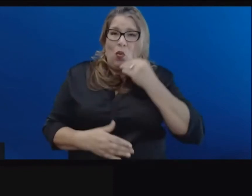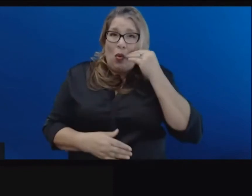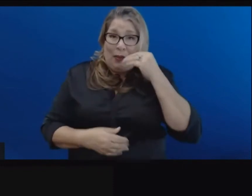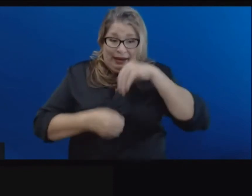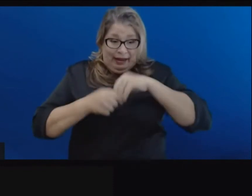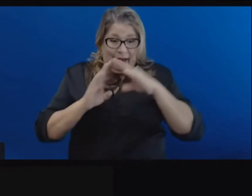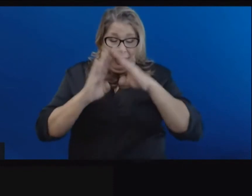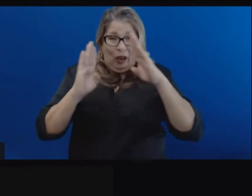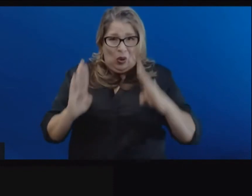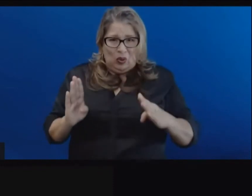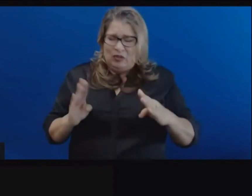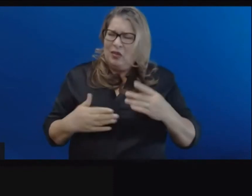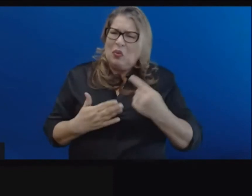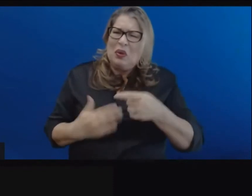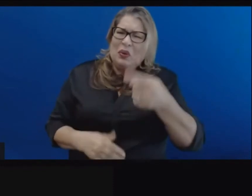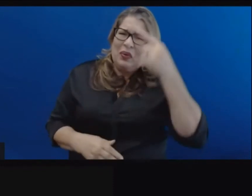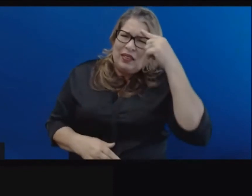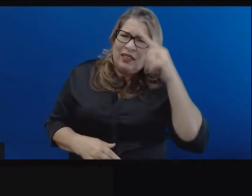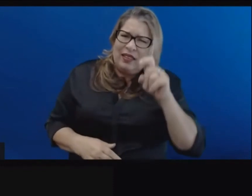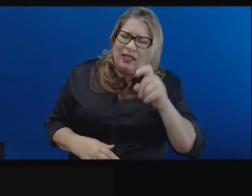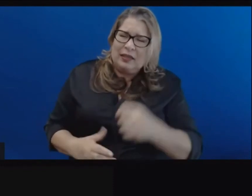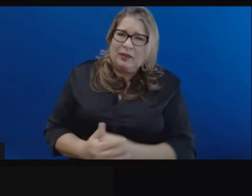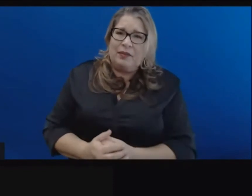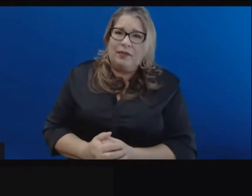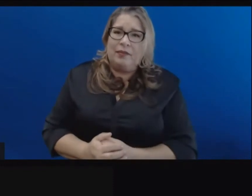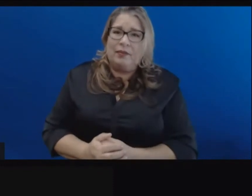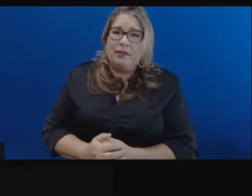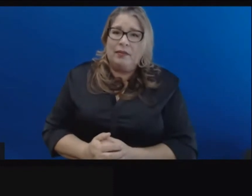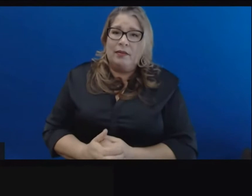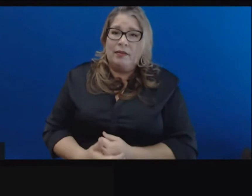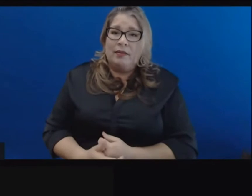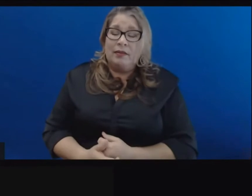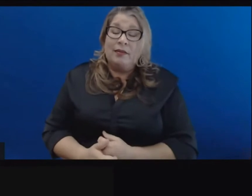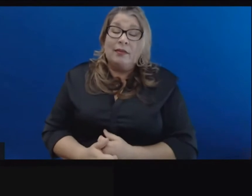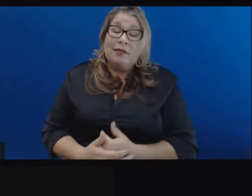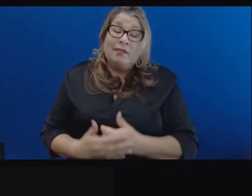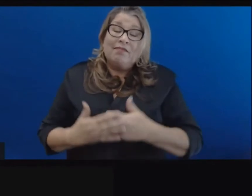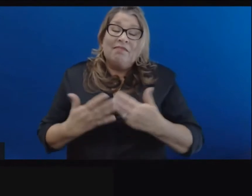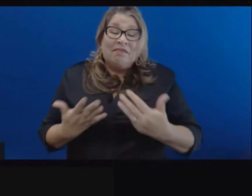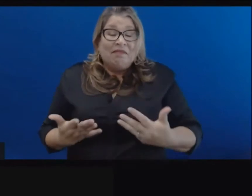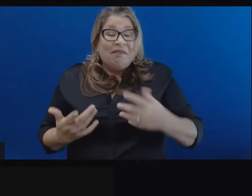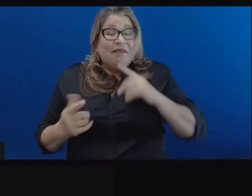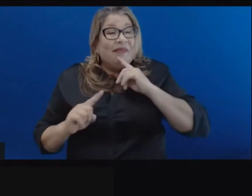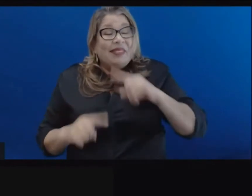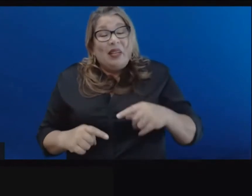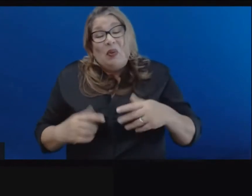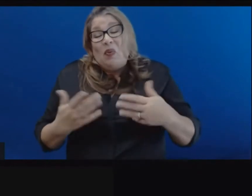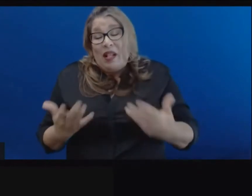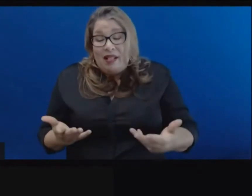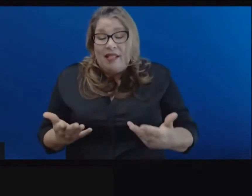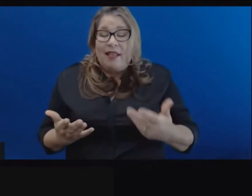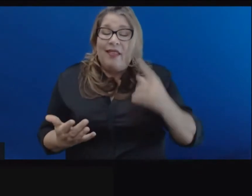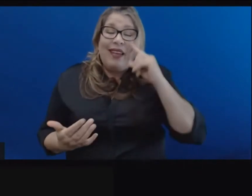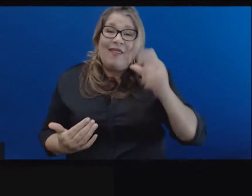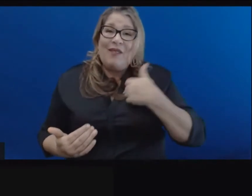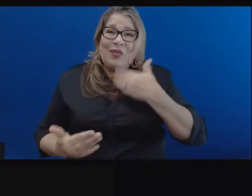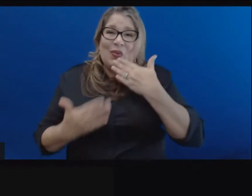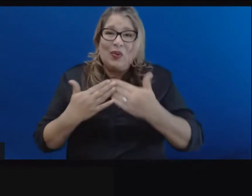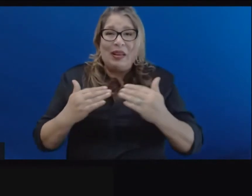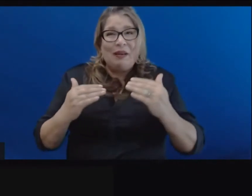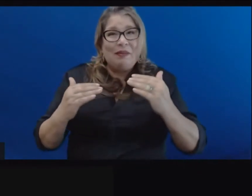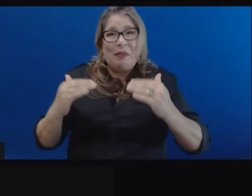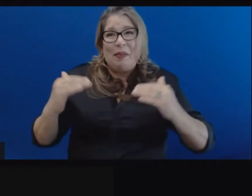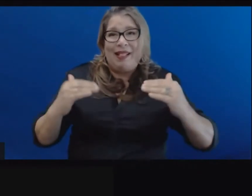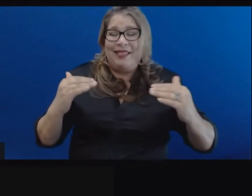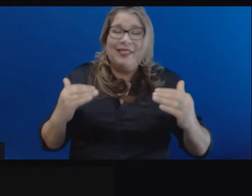Look, this is a balance. I think it's sound science. We know that we talk about how, sort of backyard